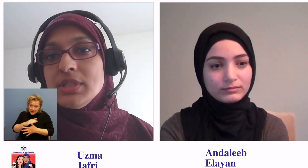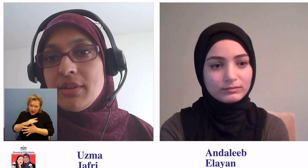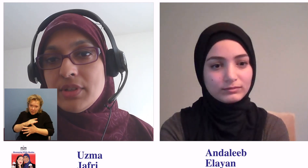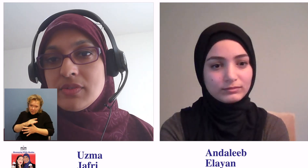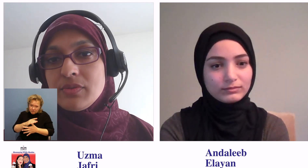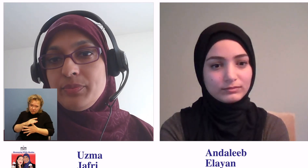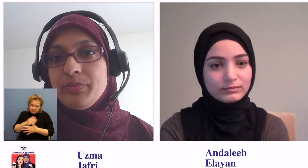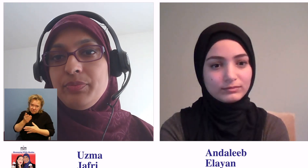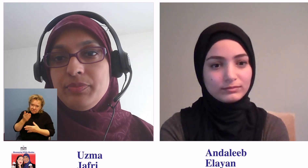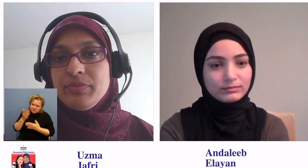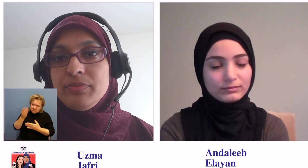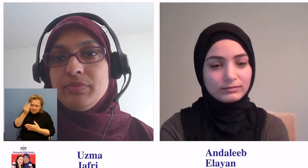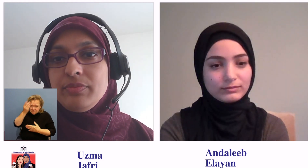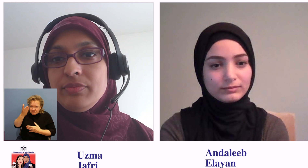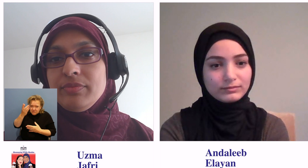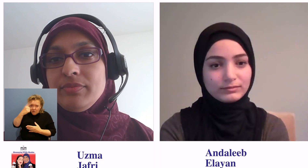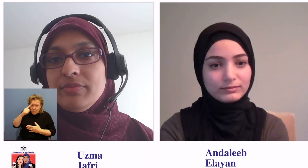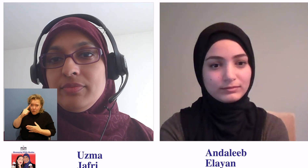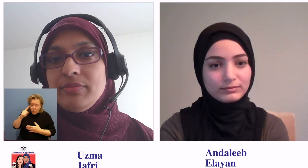diagnosed with deafness?